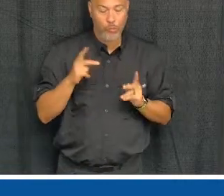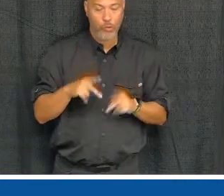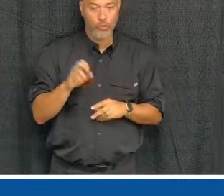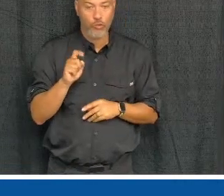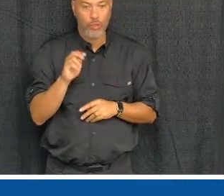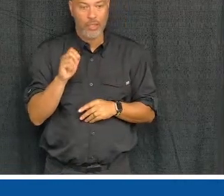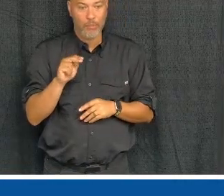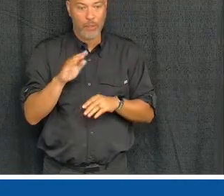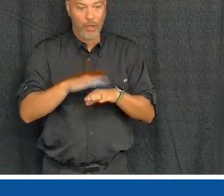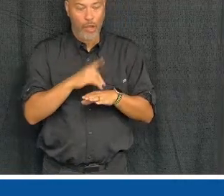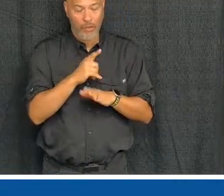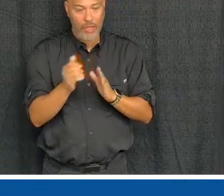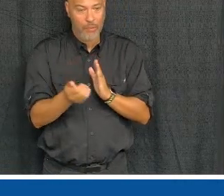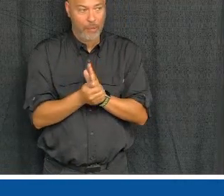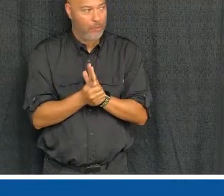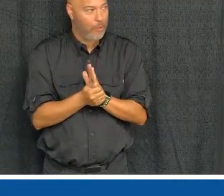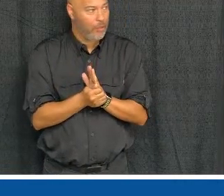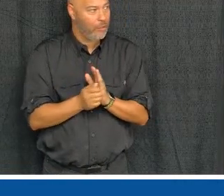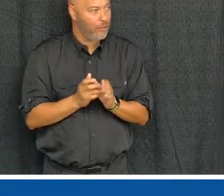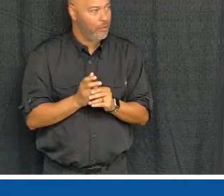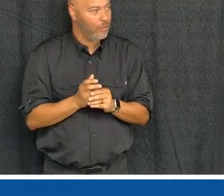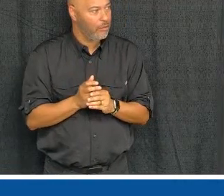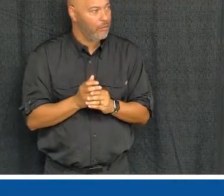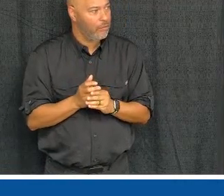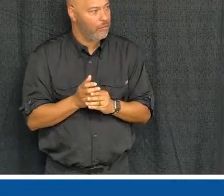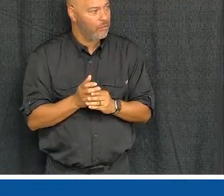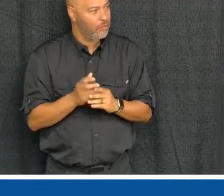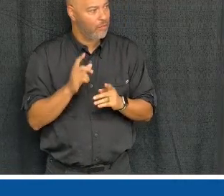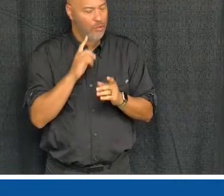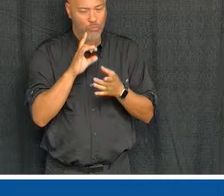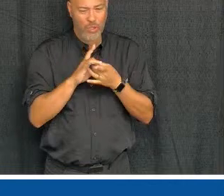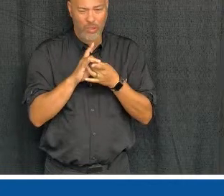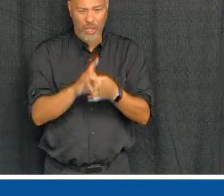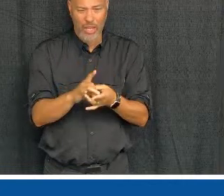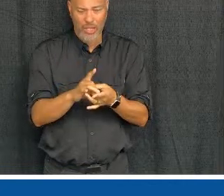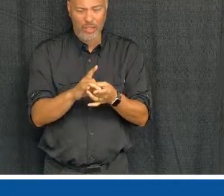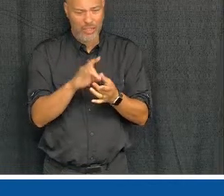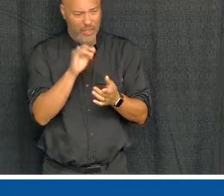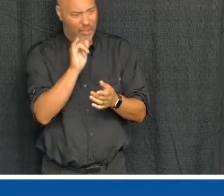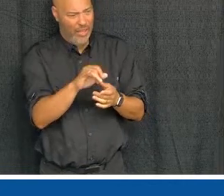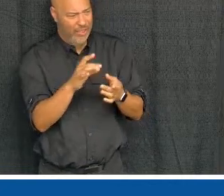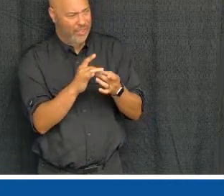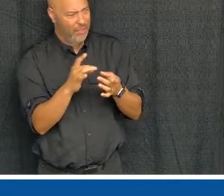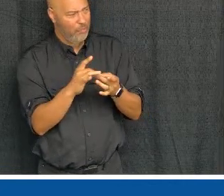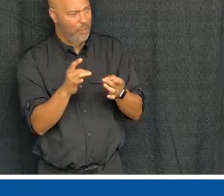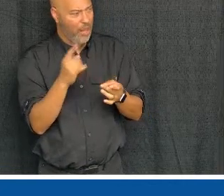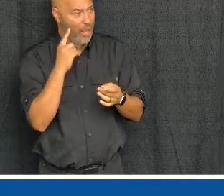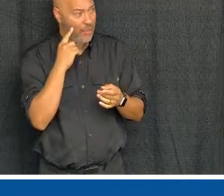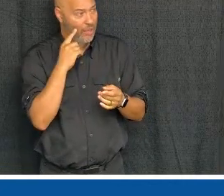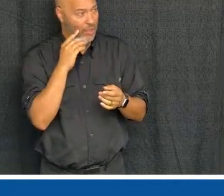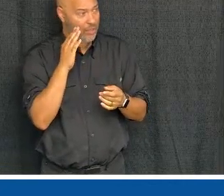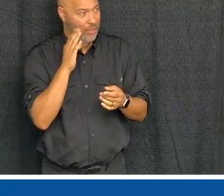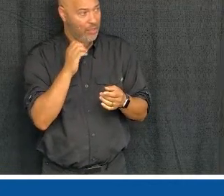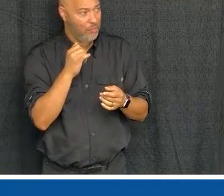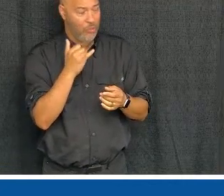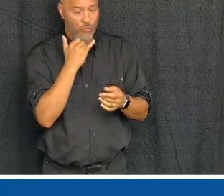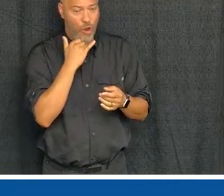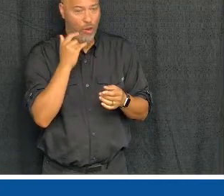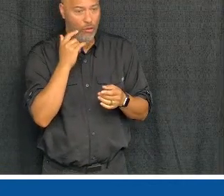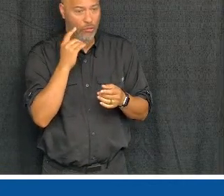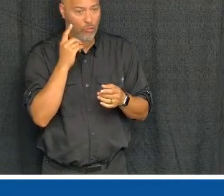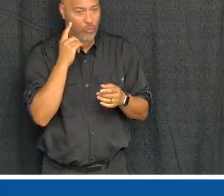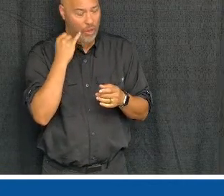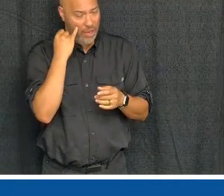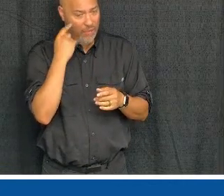the proposed amendment or ordinance. Thank you, sir. In regard to that, I would think, I mean, it's been wrong for a little while now. If